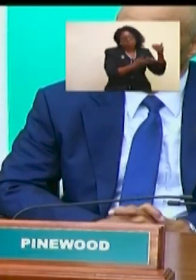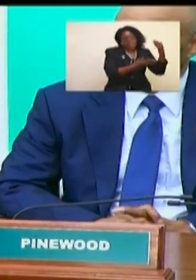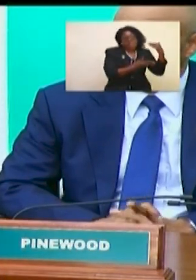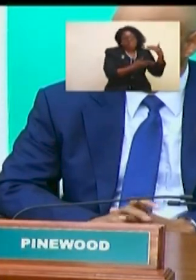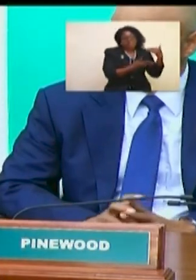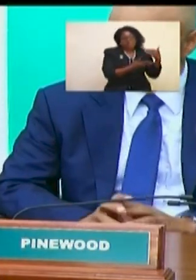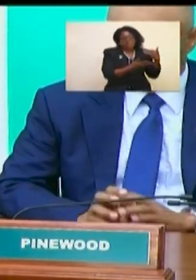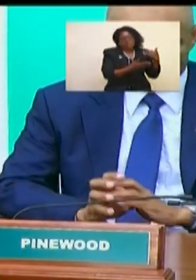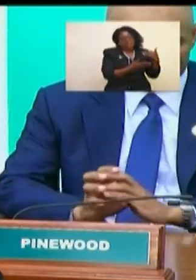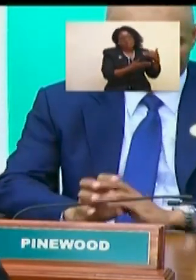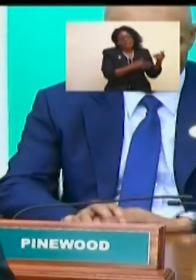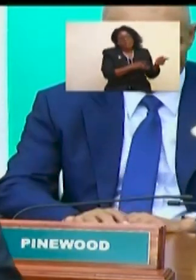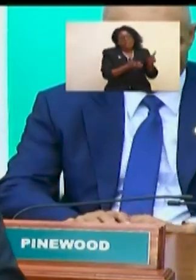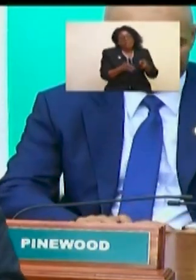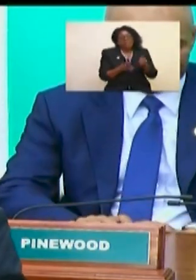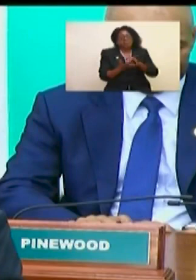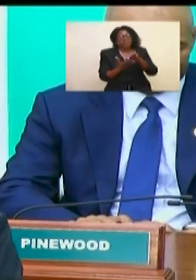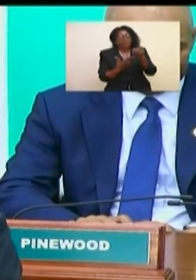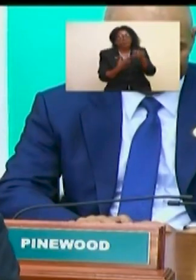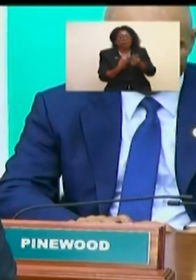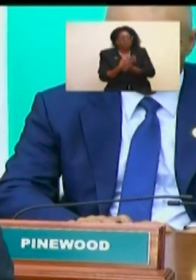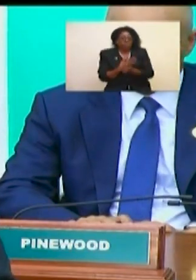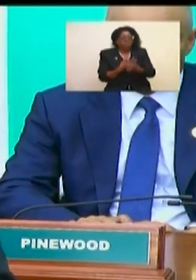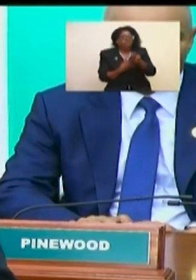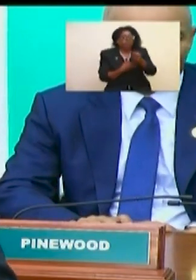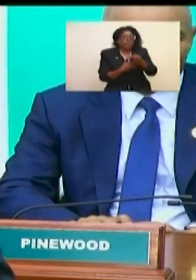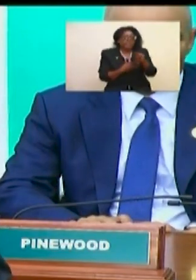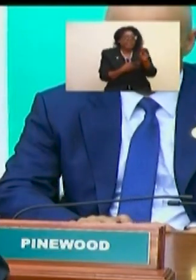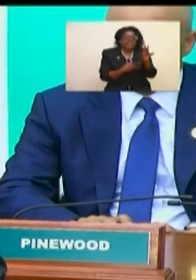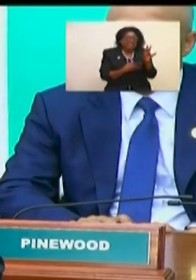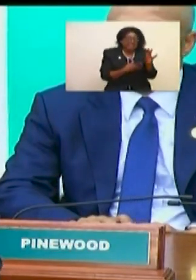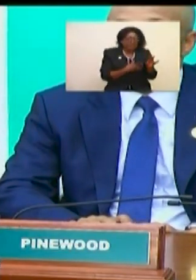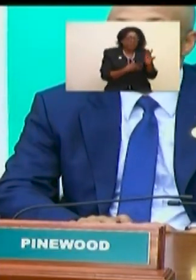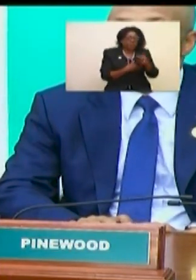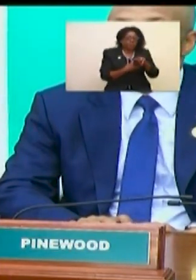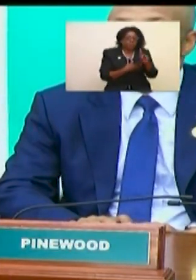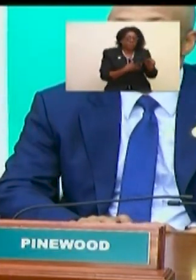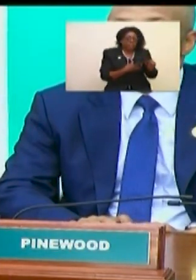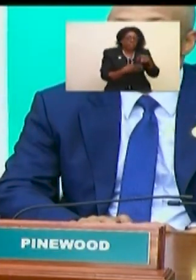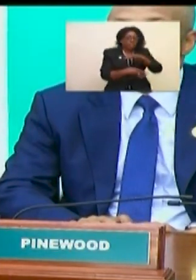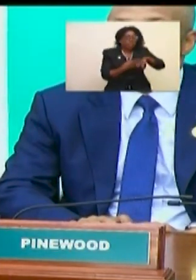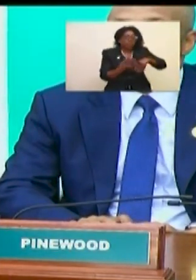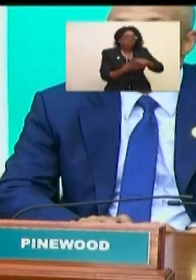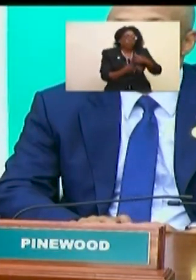the stock of arrears, as of August 27, 2021, total